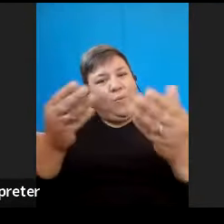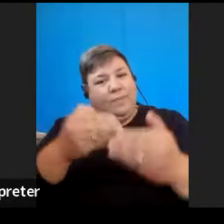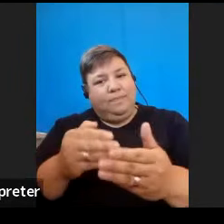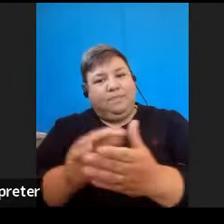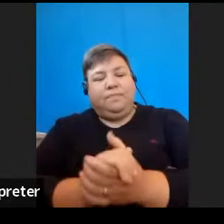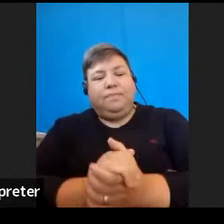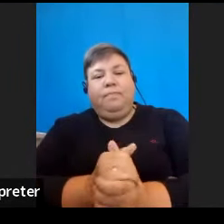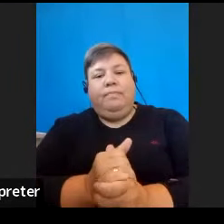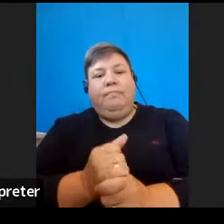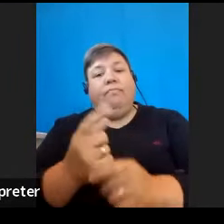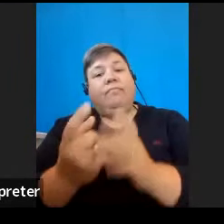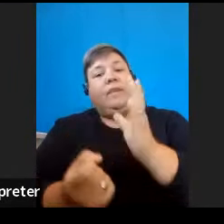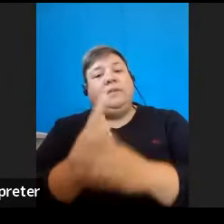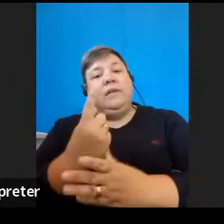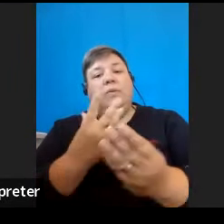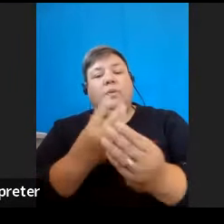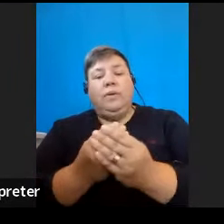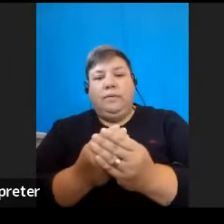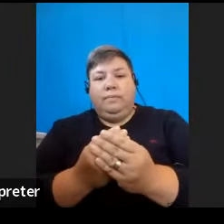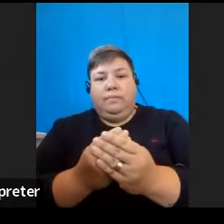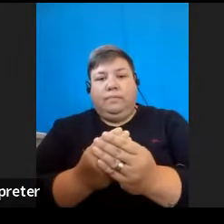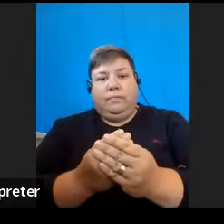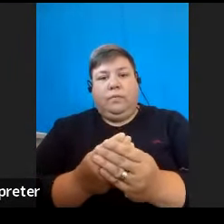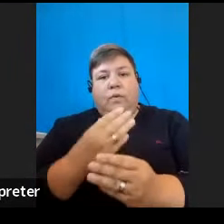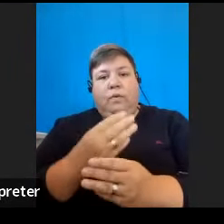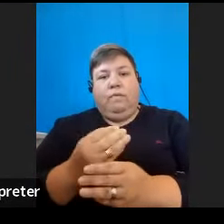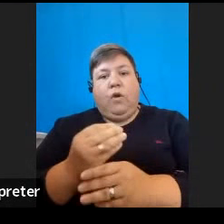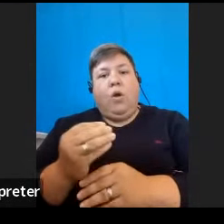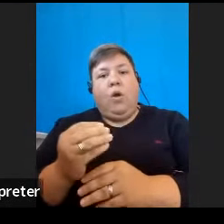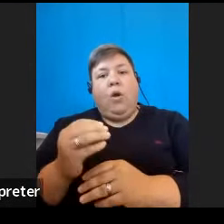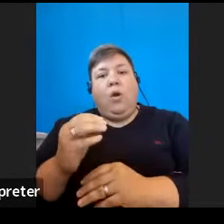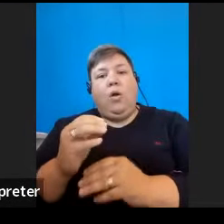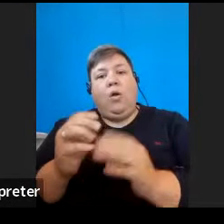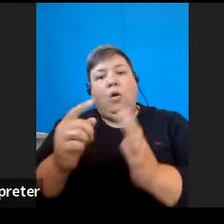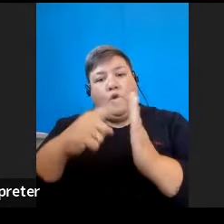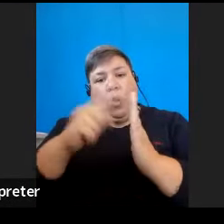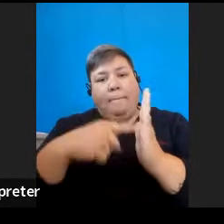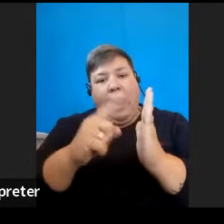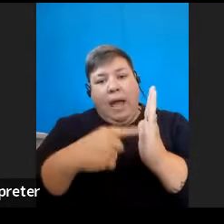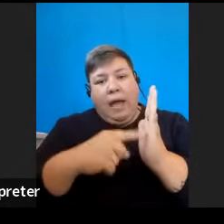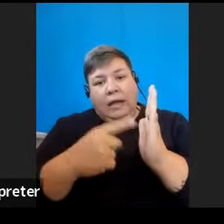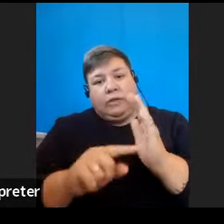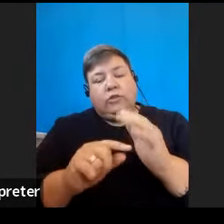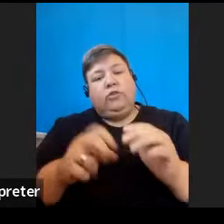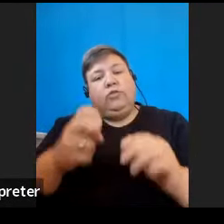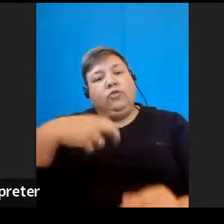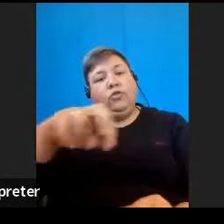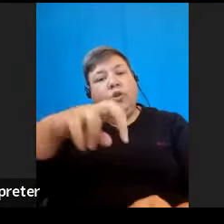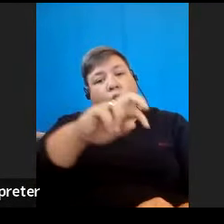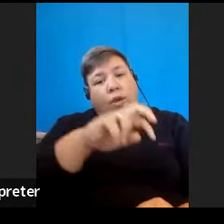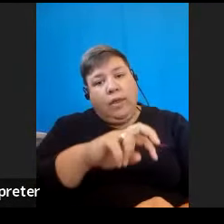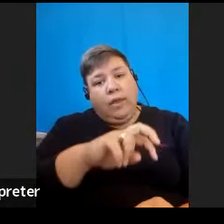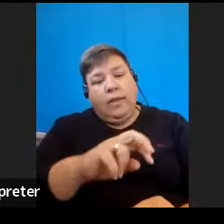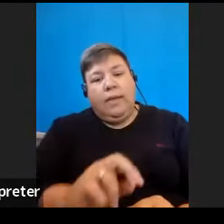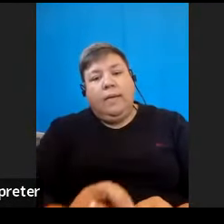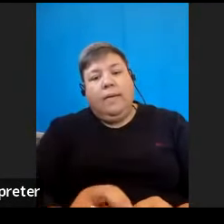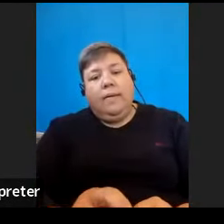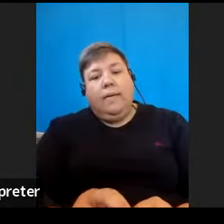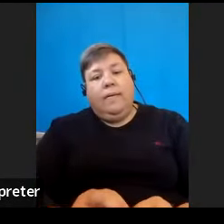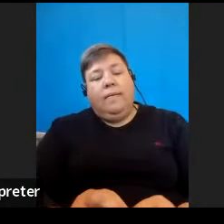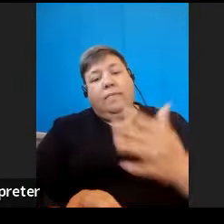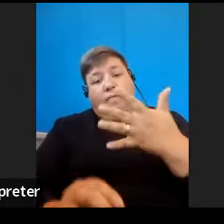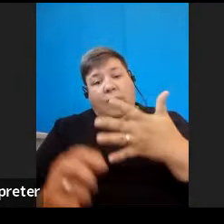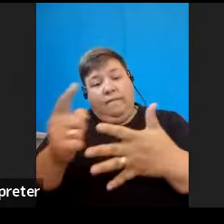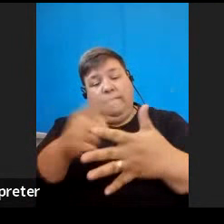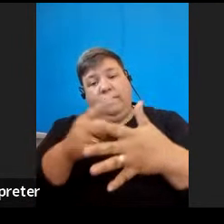Let's start with the compliance journey. Okay, the compliance journey consists of 5